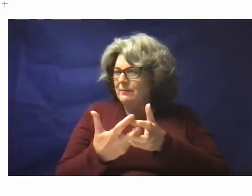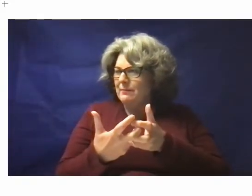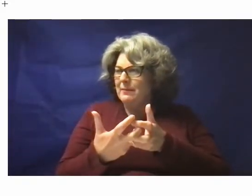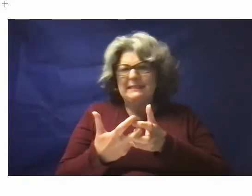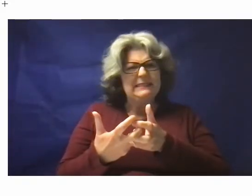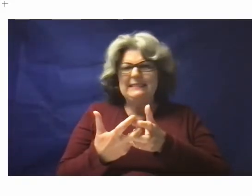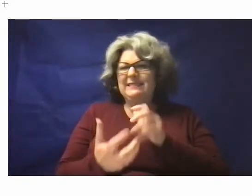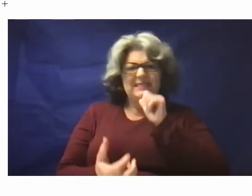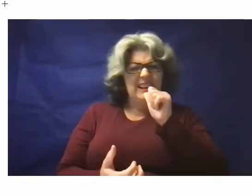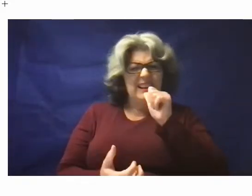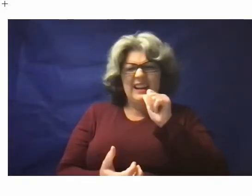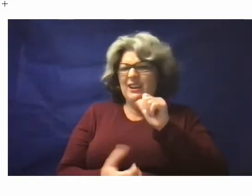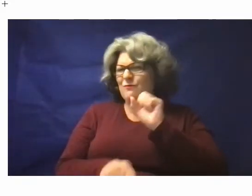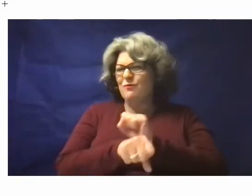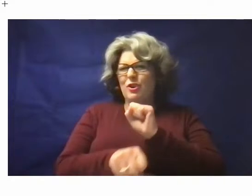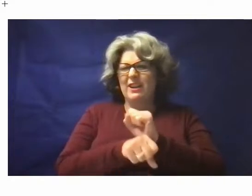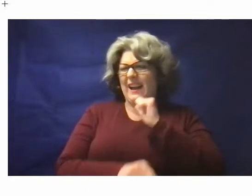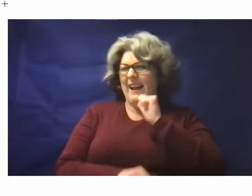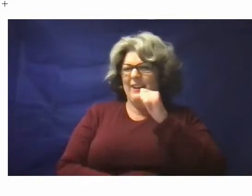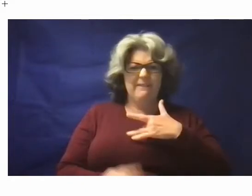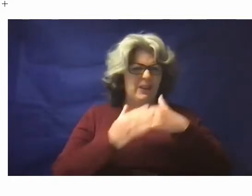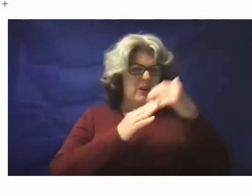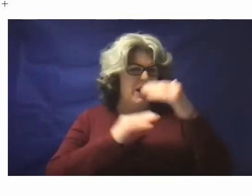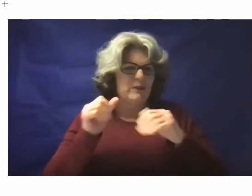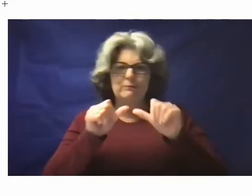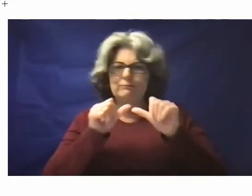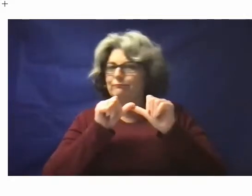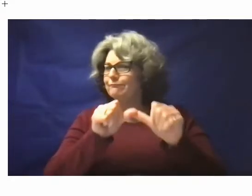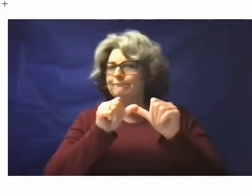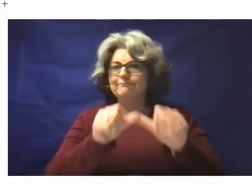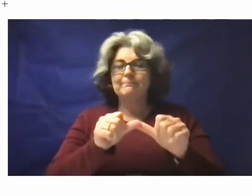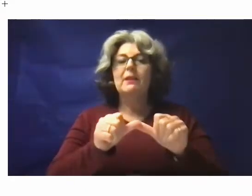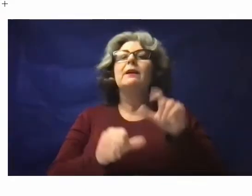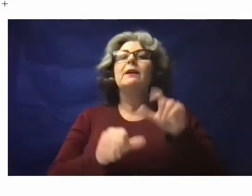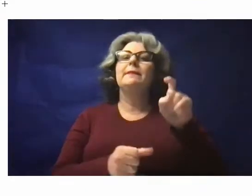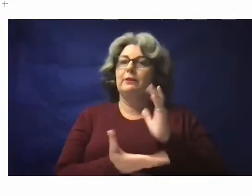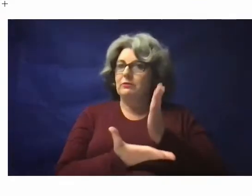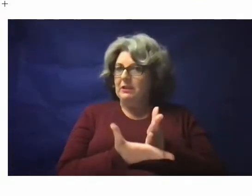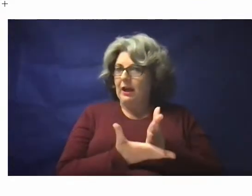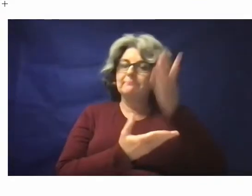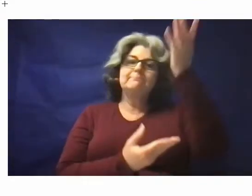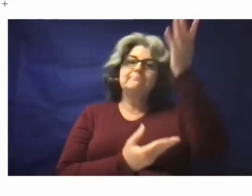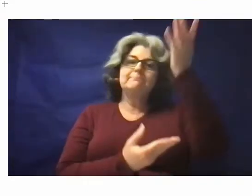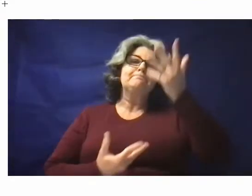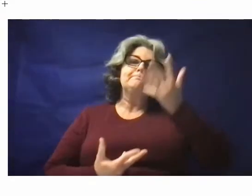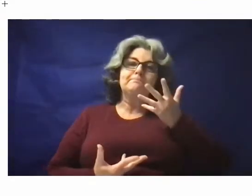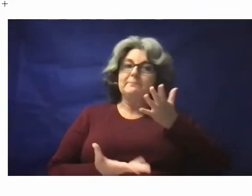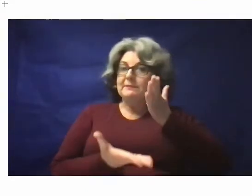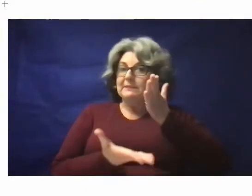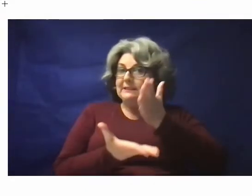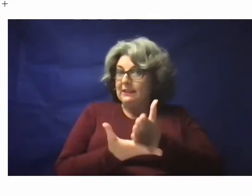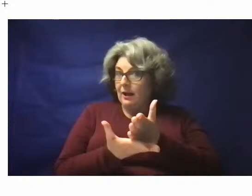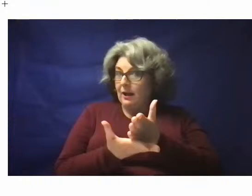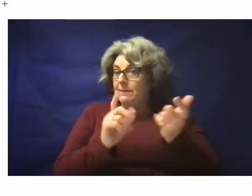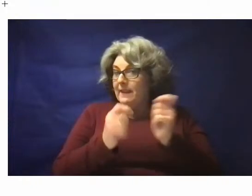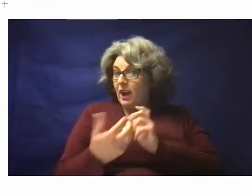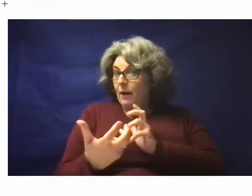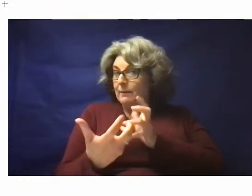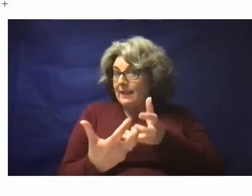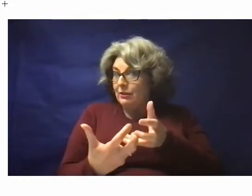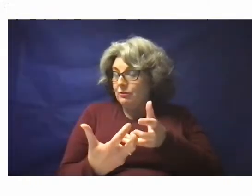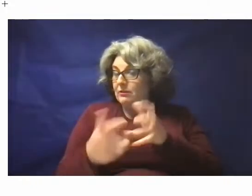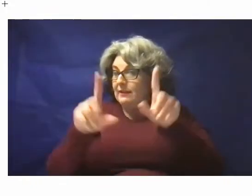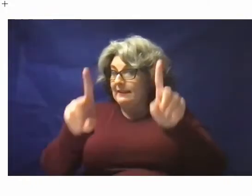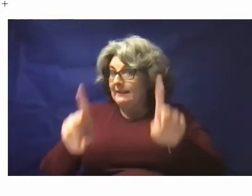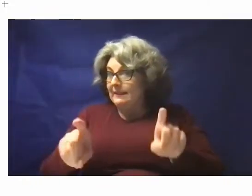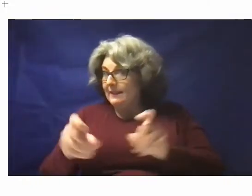working, you don't feel comfortable continuing, you need to let us know. So we'll stop that accommodation, stop that assessment,